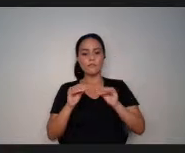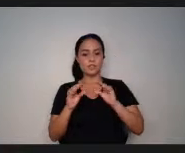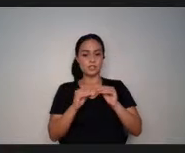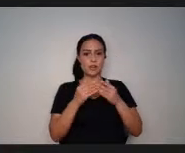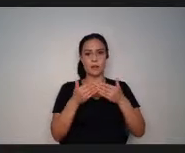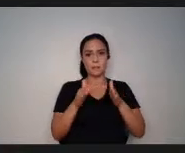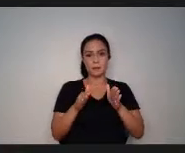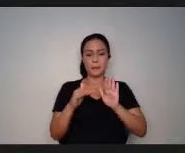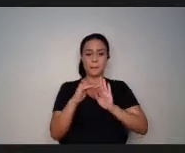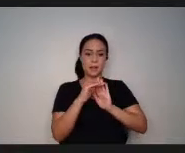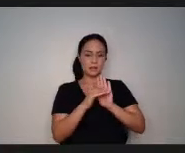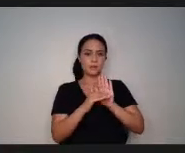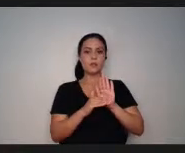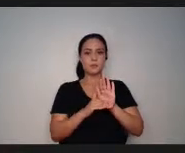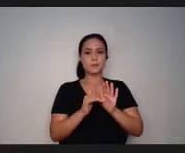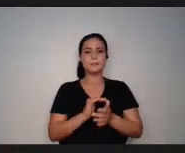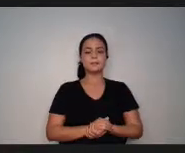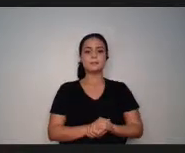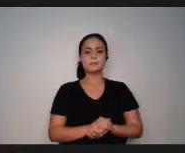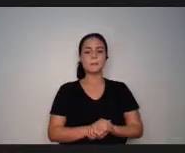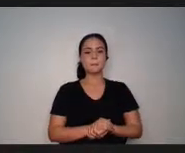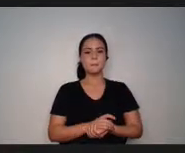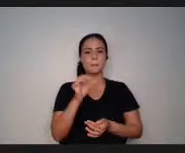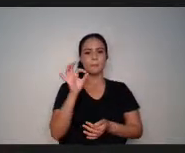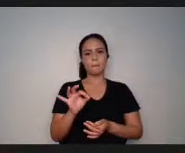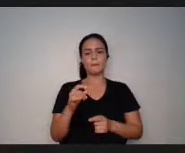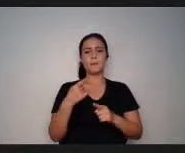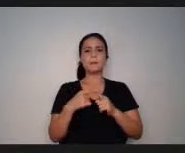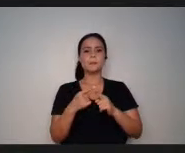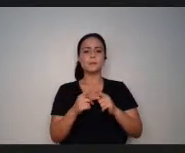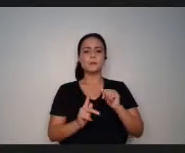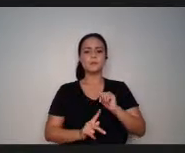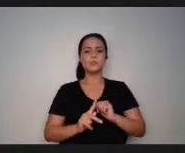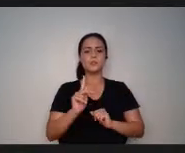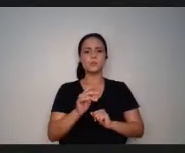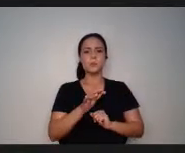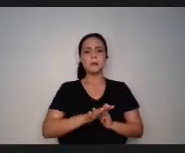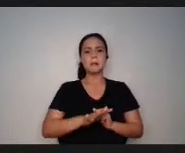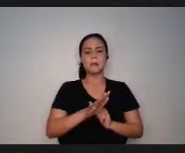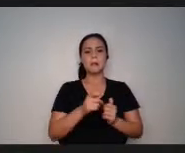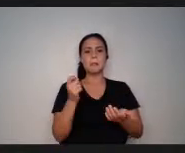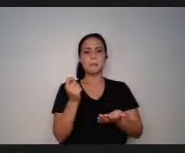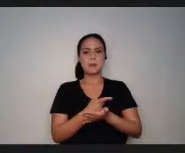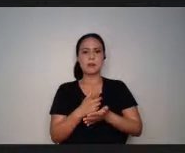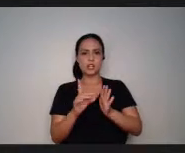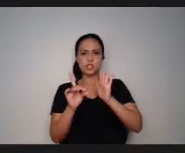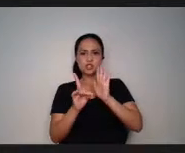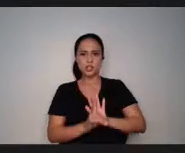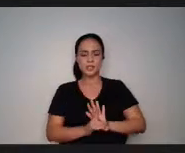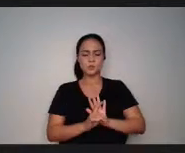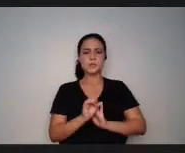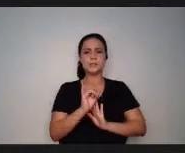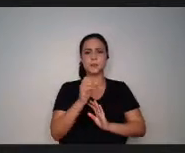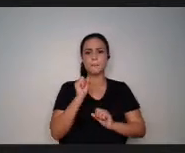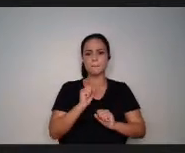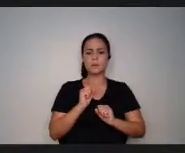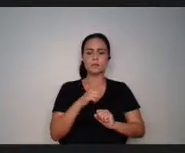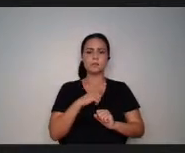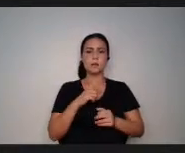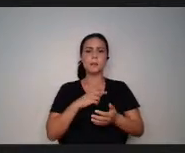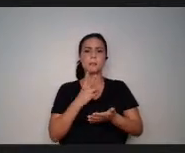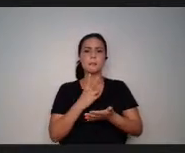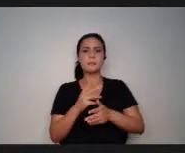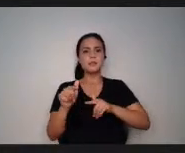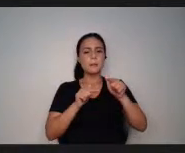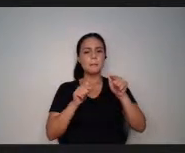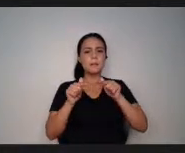will close my company and open a platform company. Why would I continue to pay for my rights